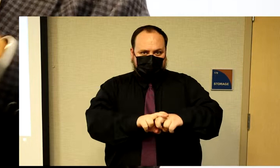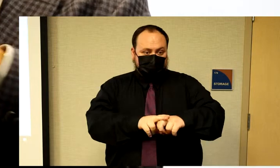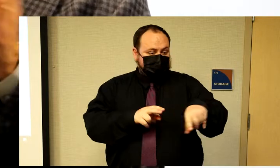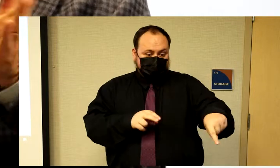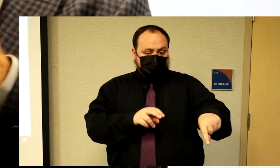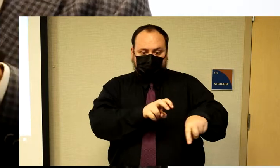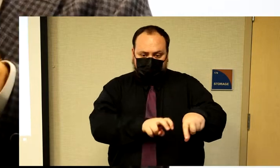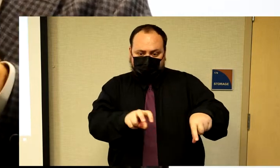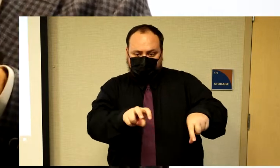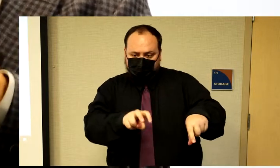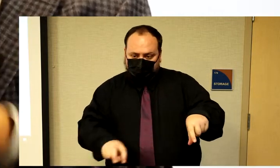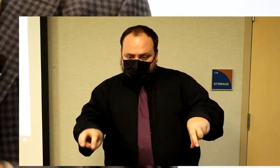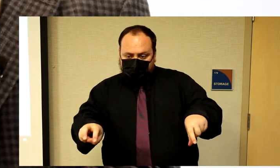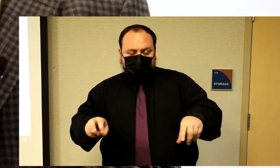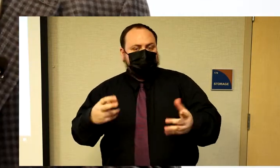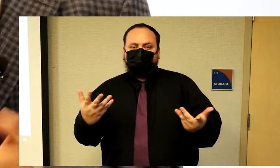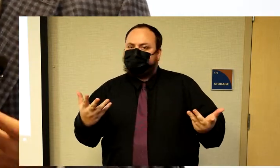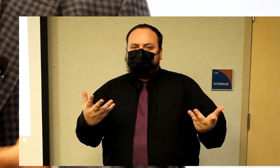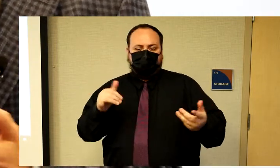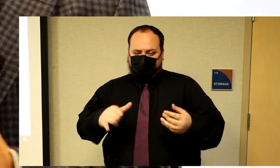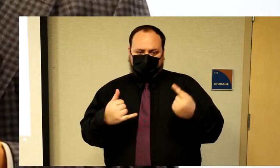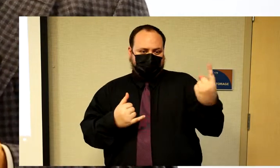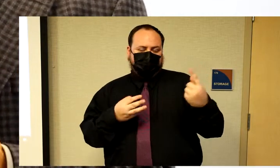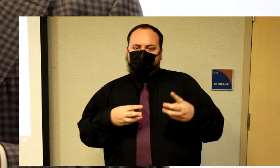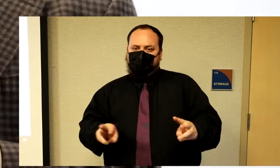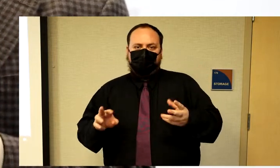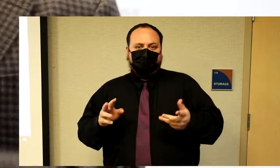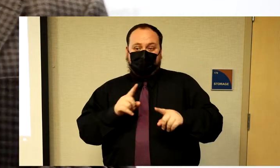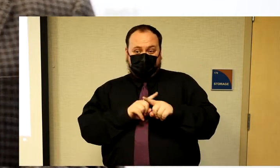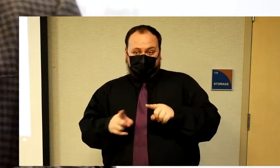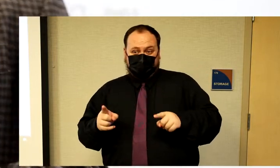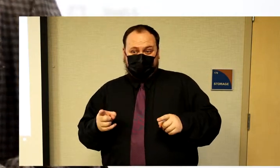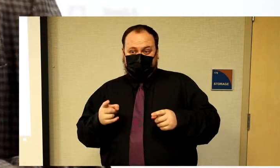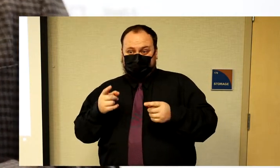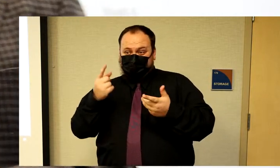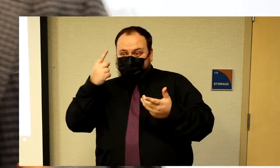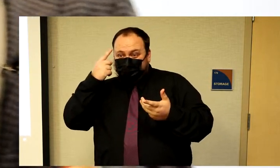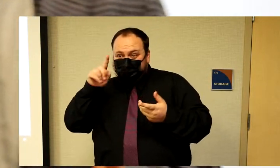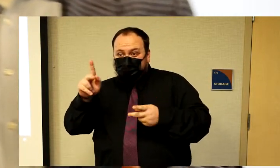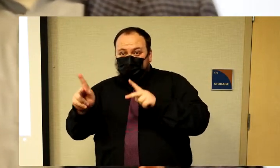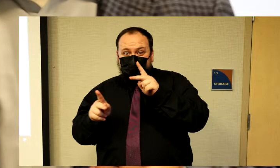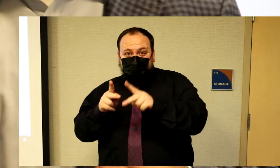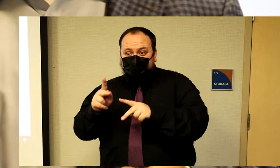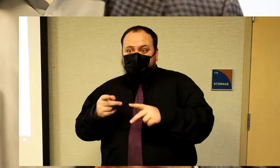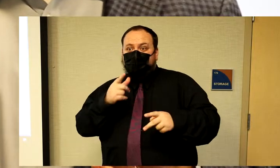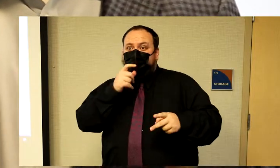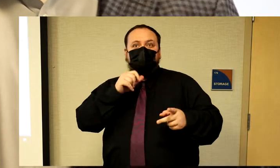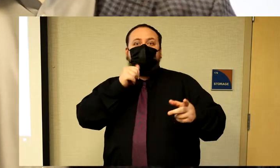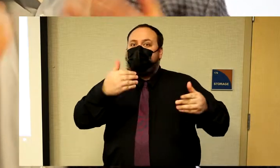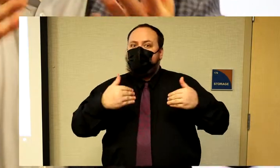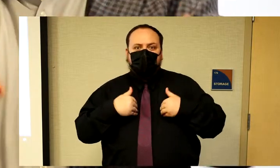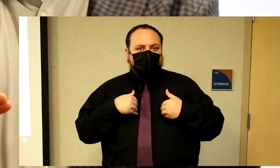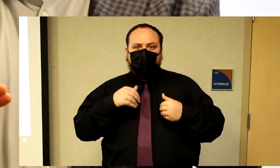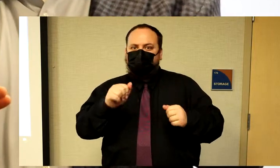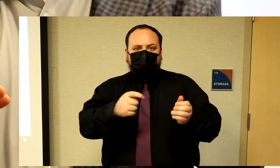So you just move the boundaries between them. But then in terms of who serves people, that's a board governance